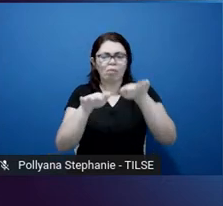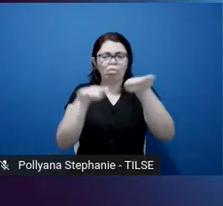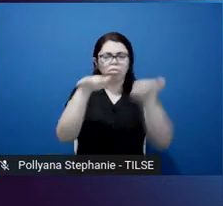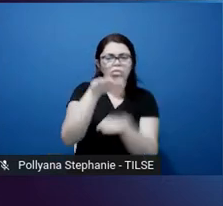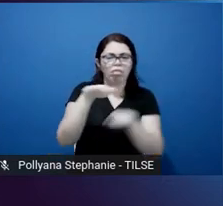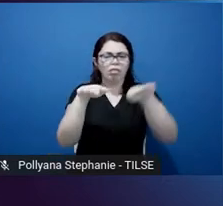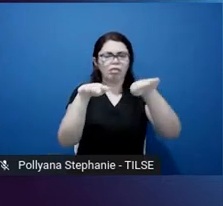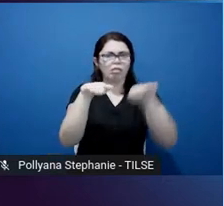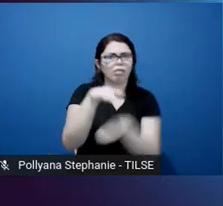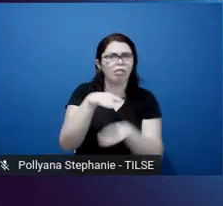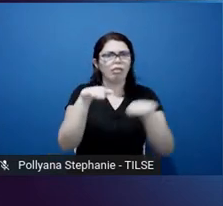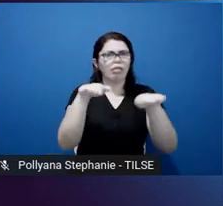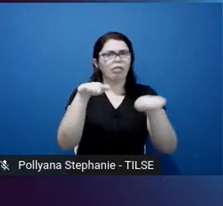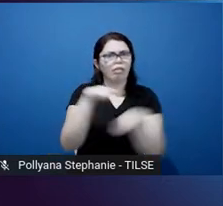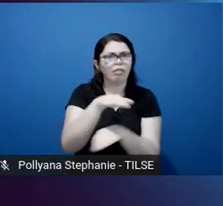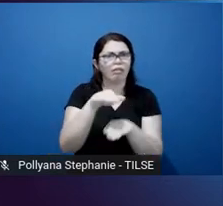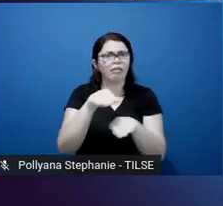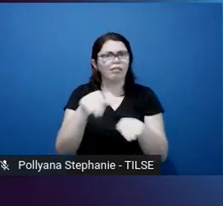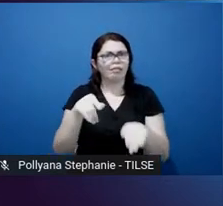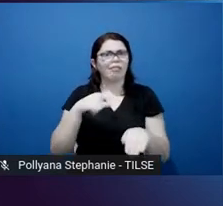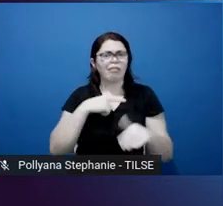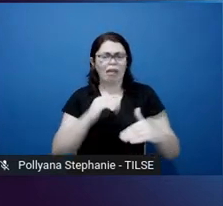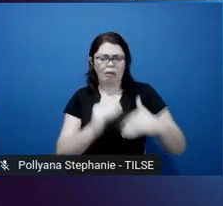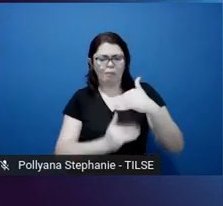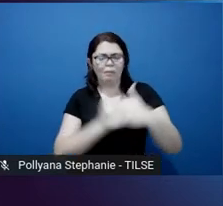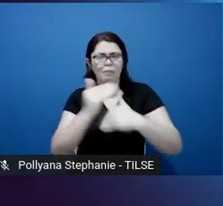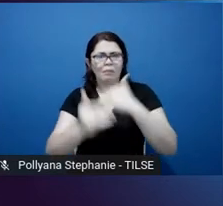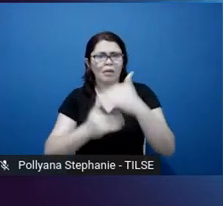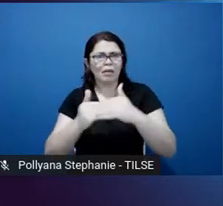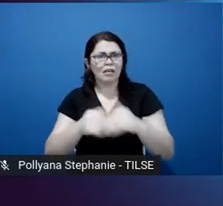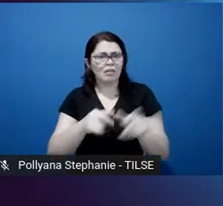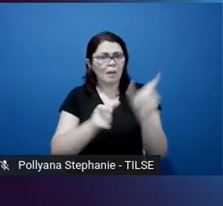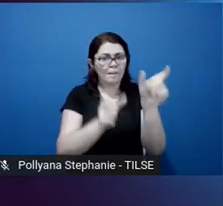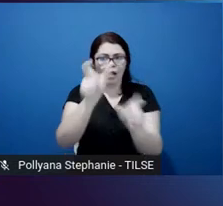inferiorization, which is a process in which the other